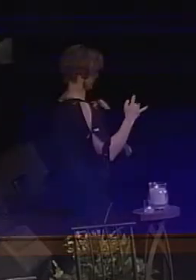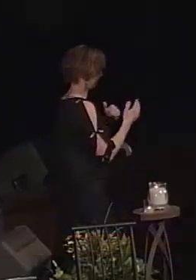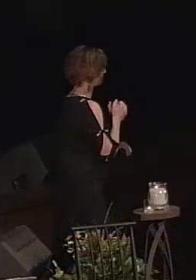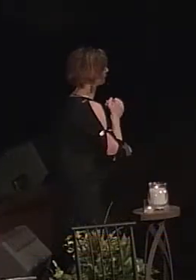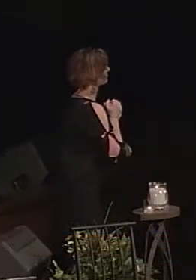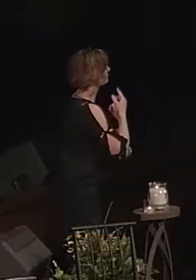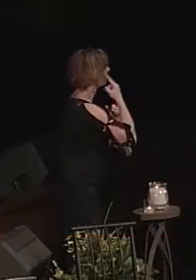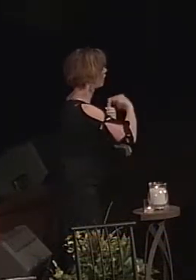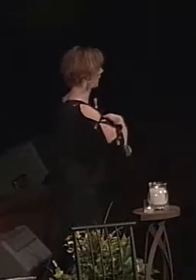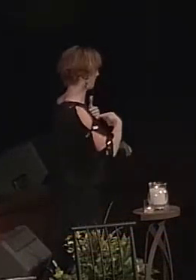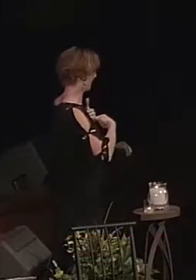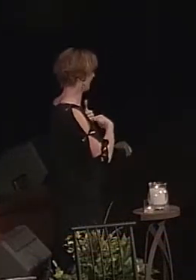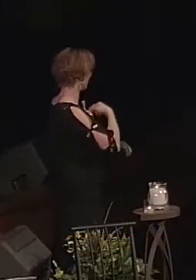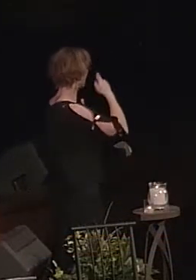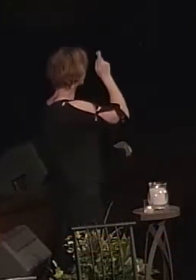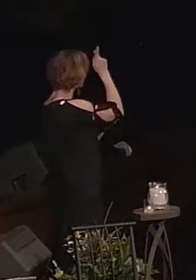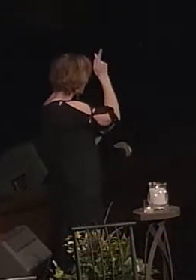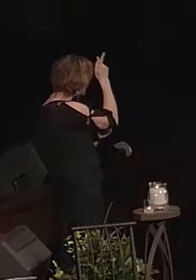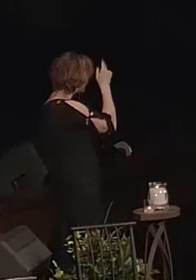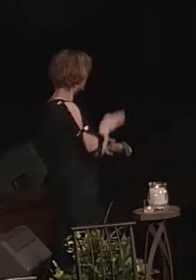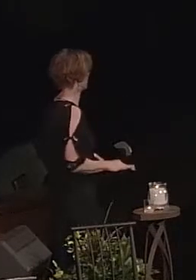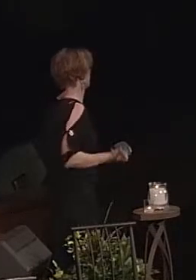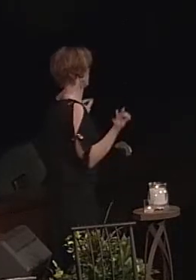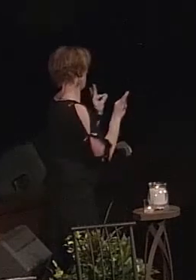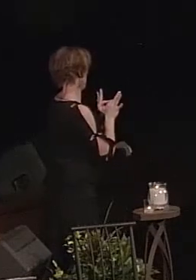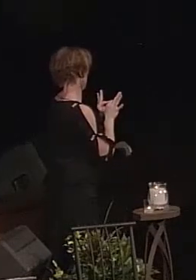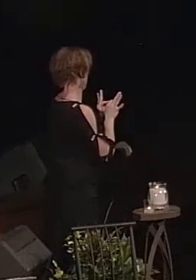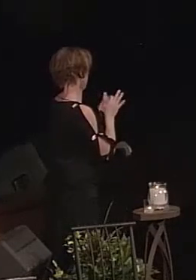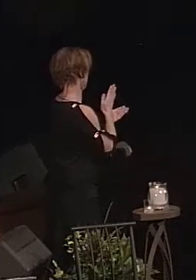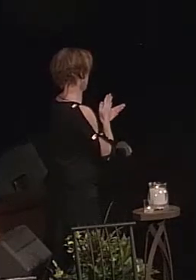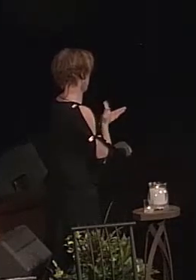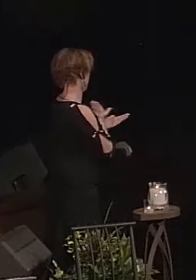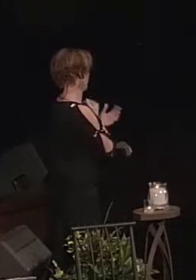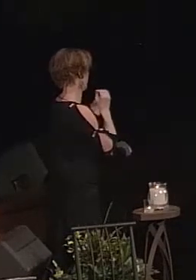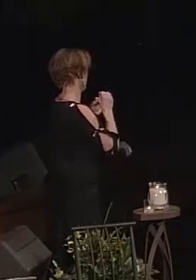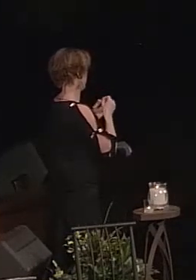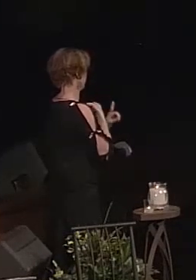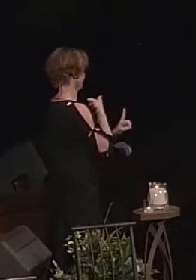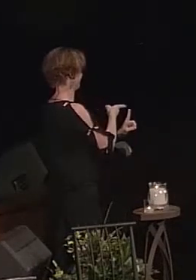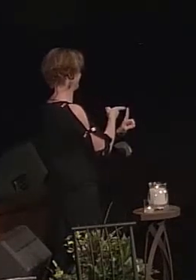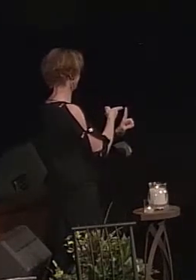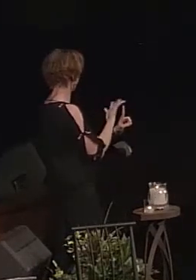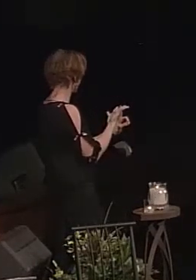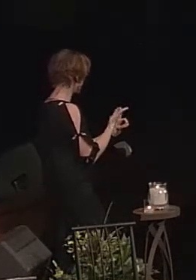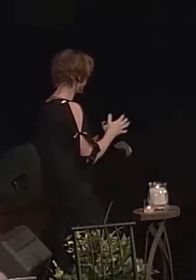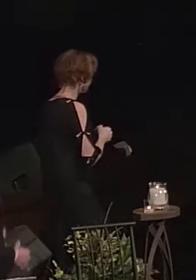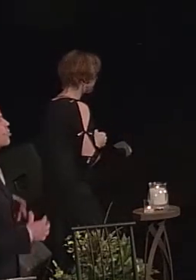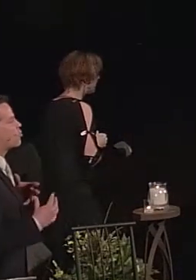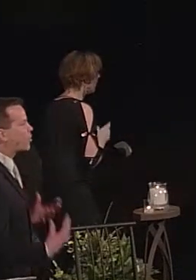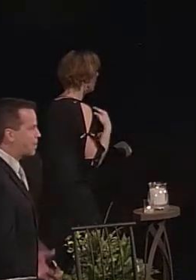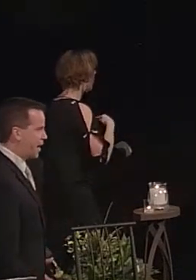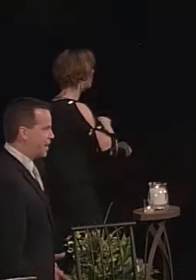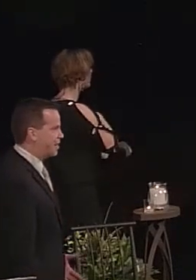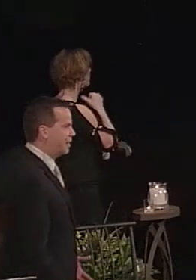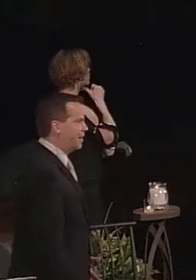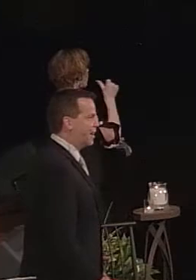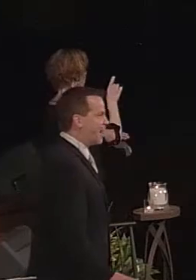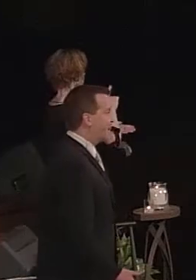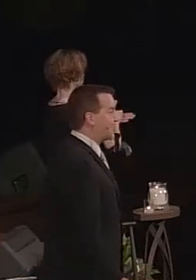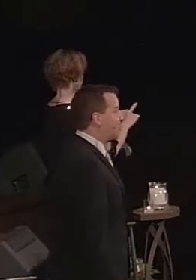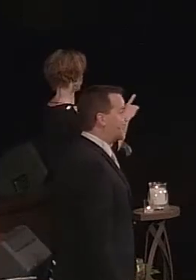me, philosophy is such an important part of our teaching. And here's the key part. We don't